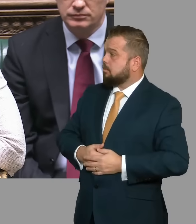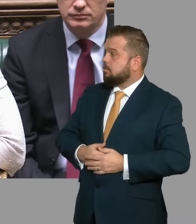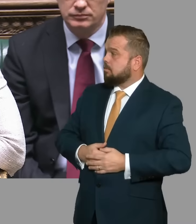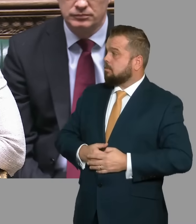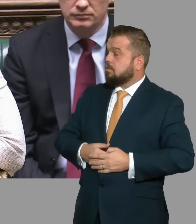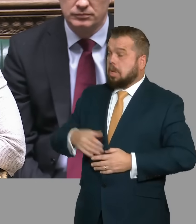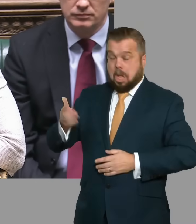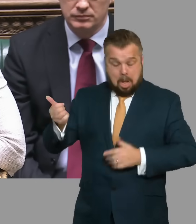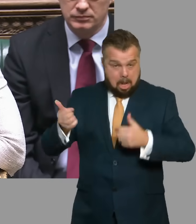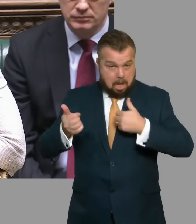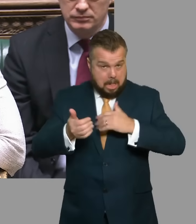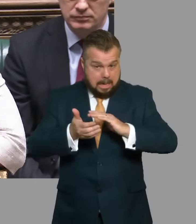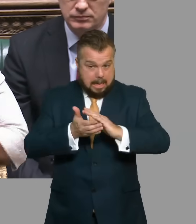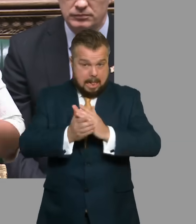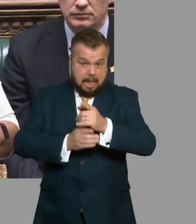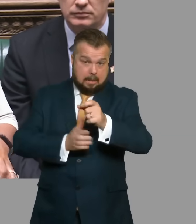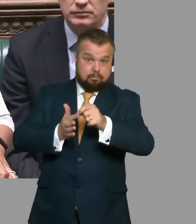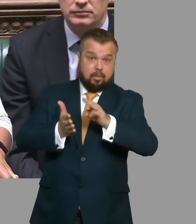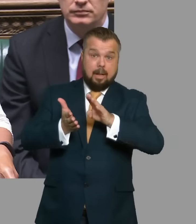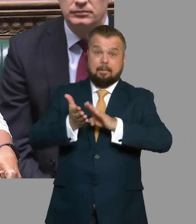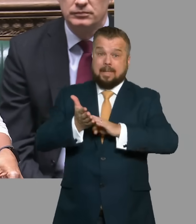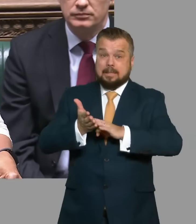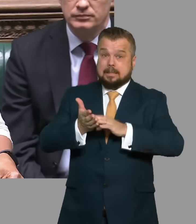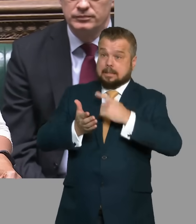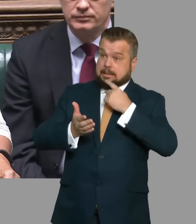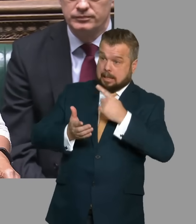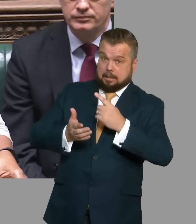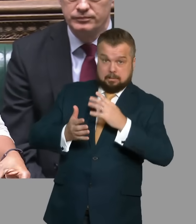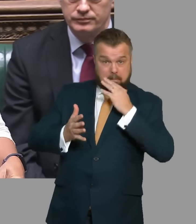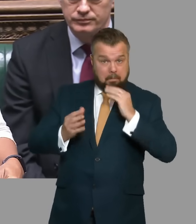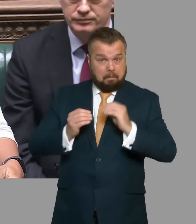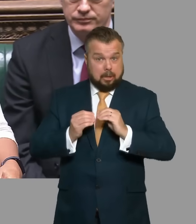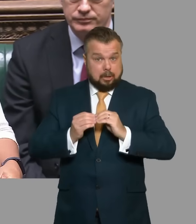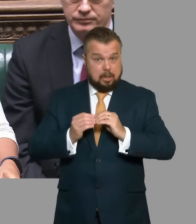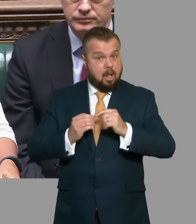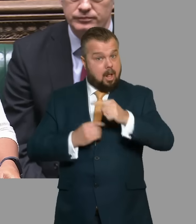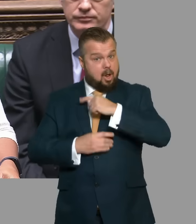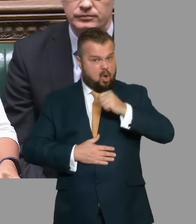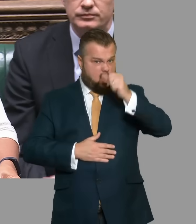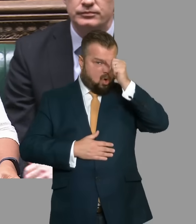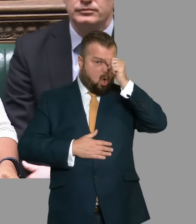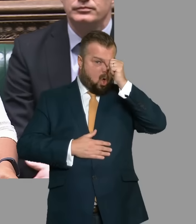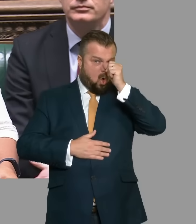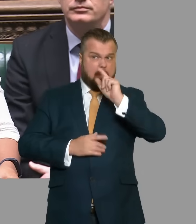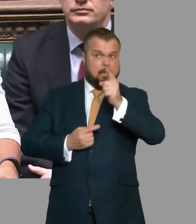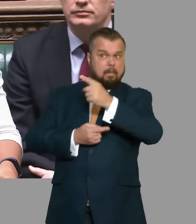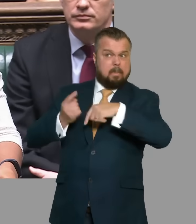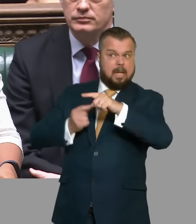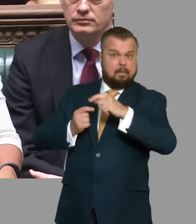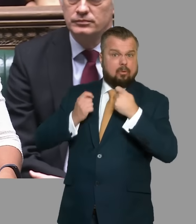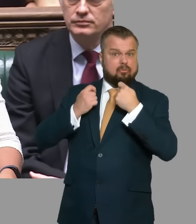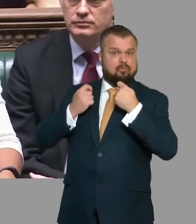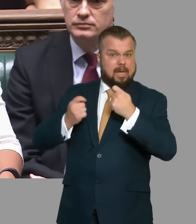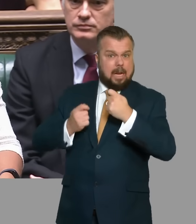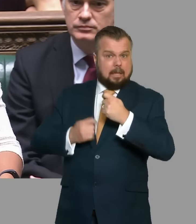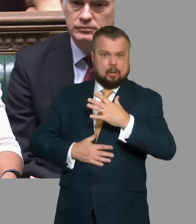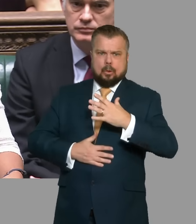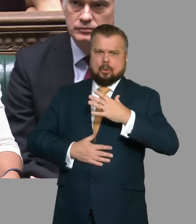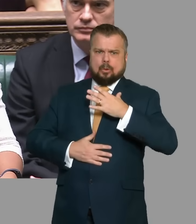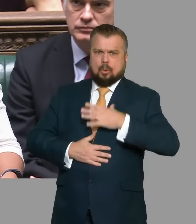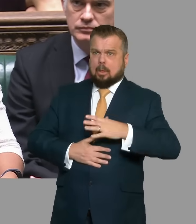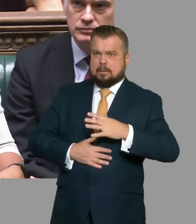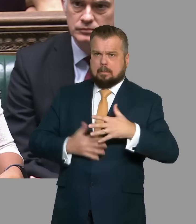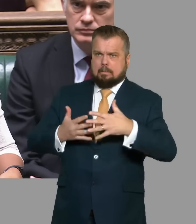want to be ruled by America. But does he agree that just as those in Greenland should decide their own future,